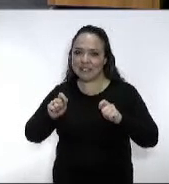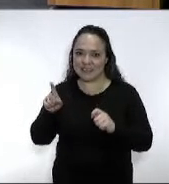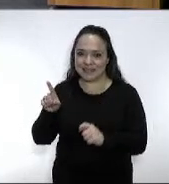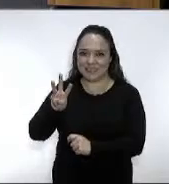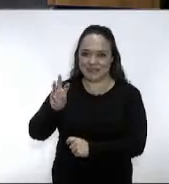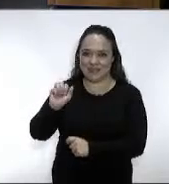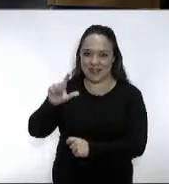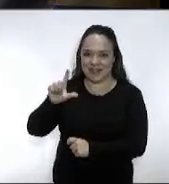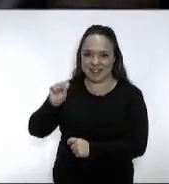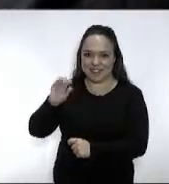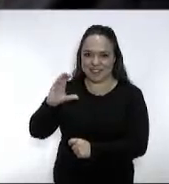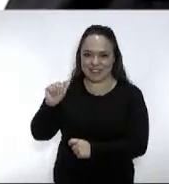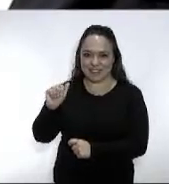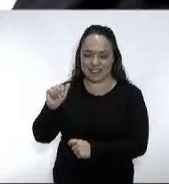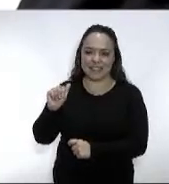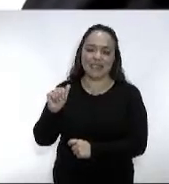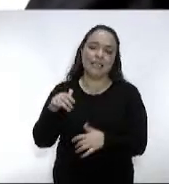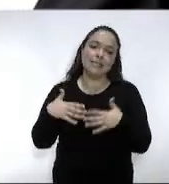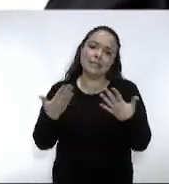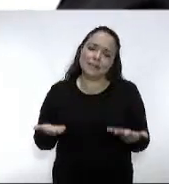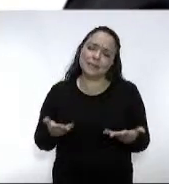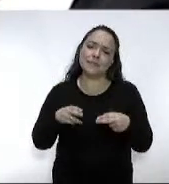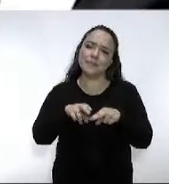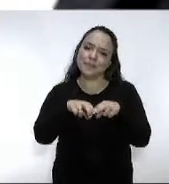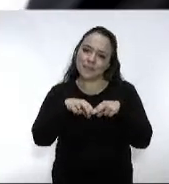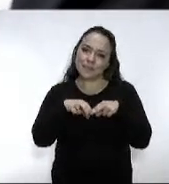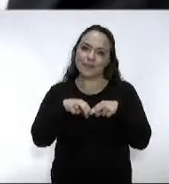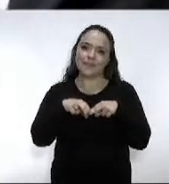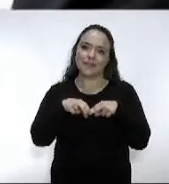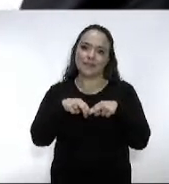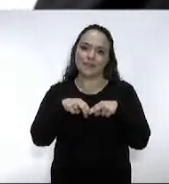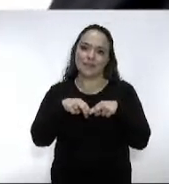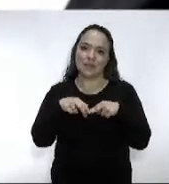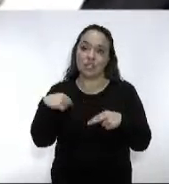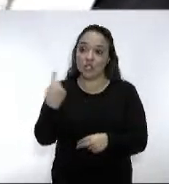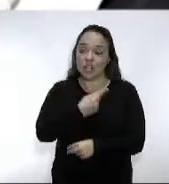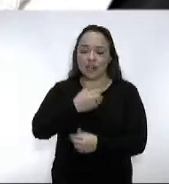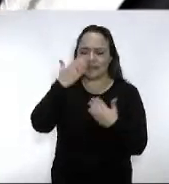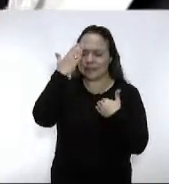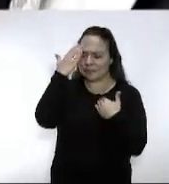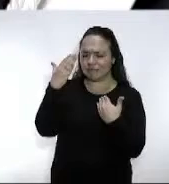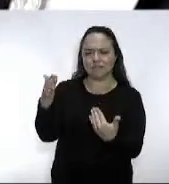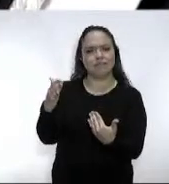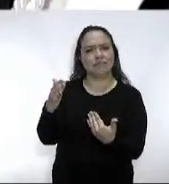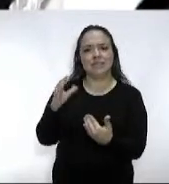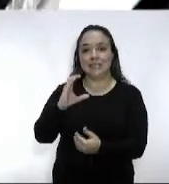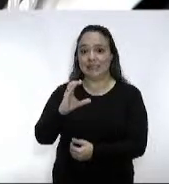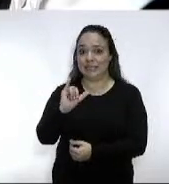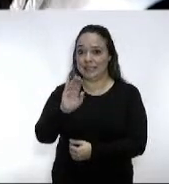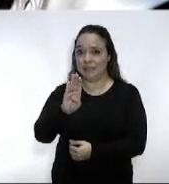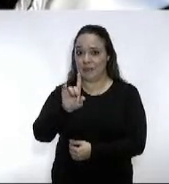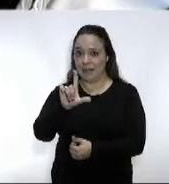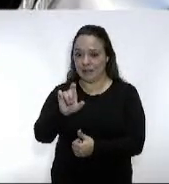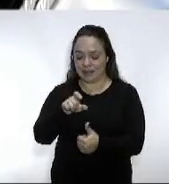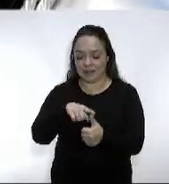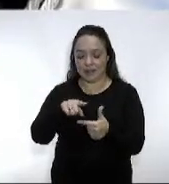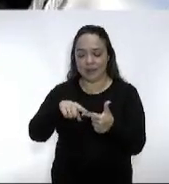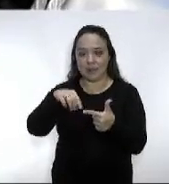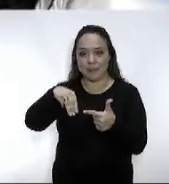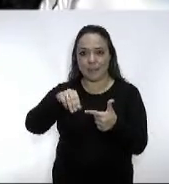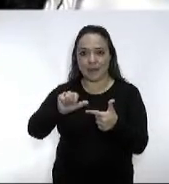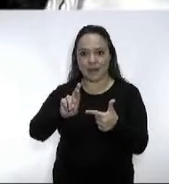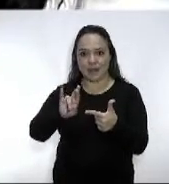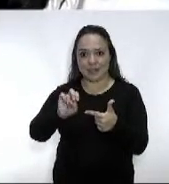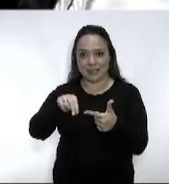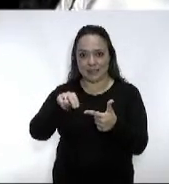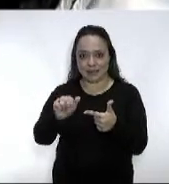our many doubts. Valesca, can we change our major? Talking about that. For these and other